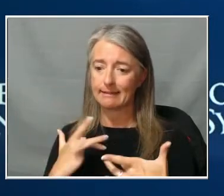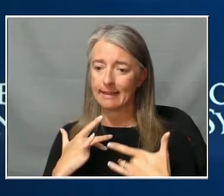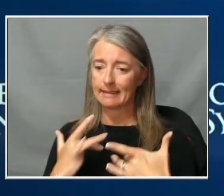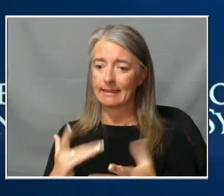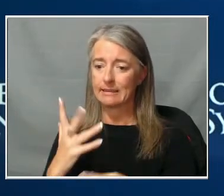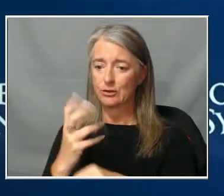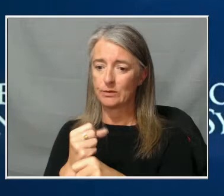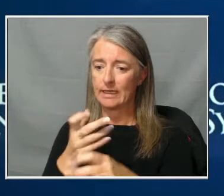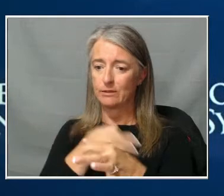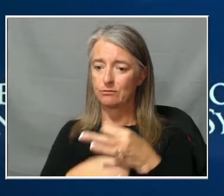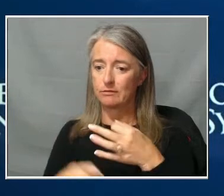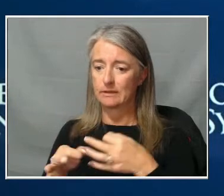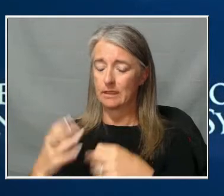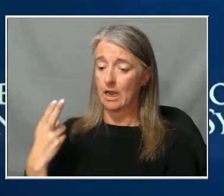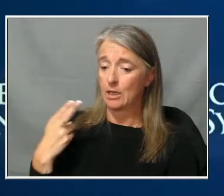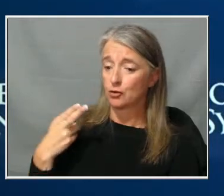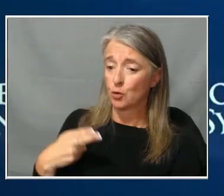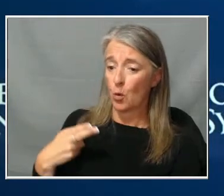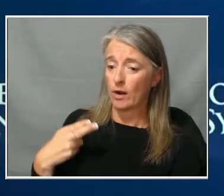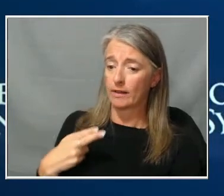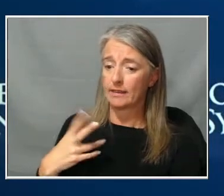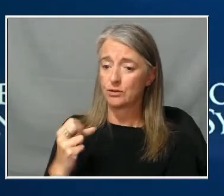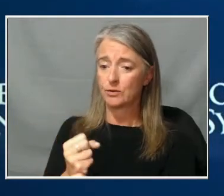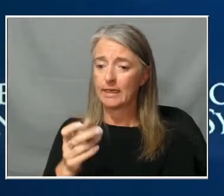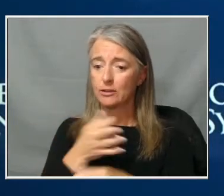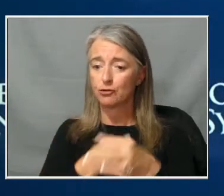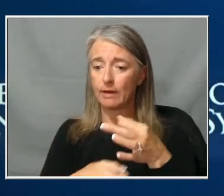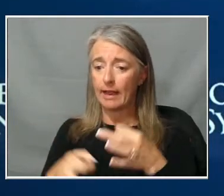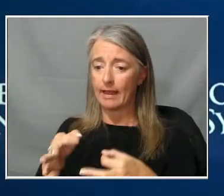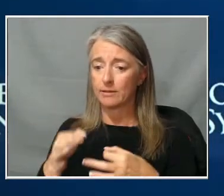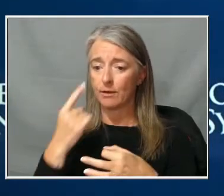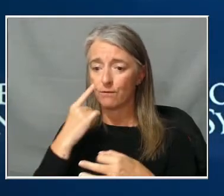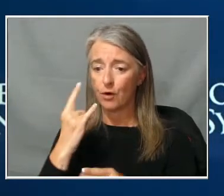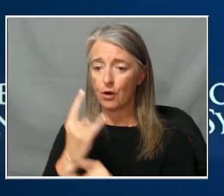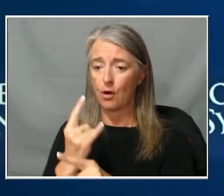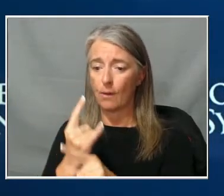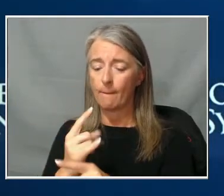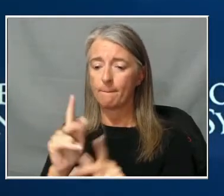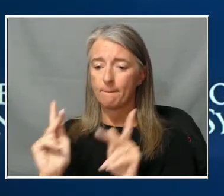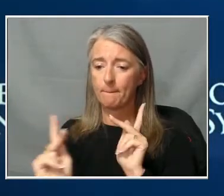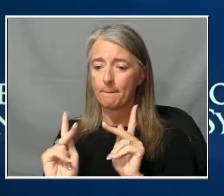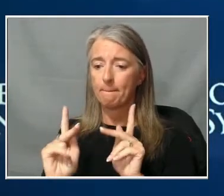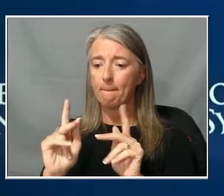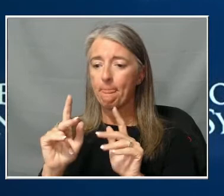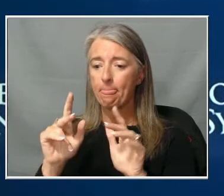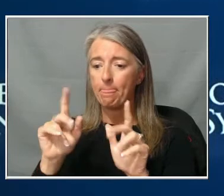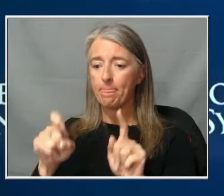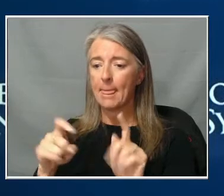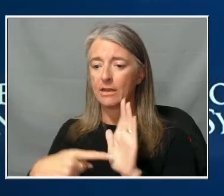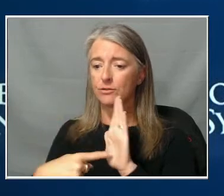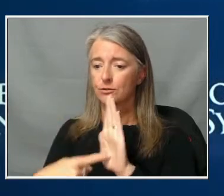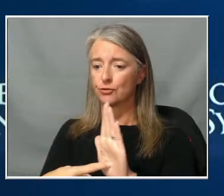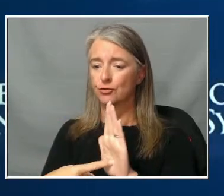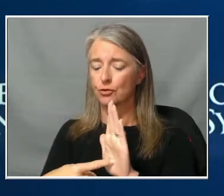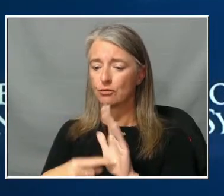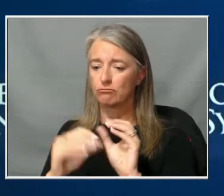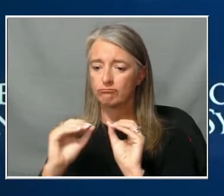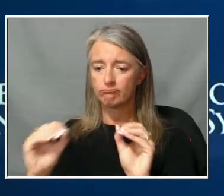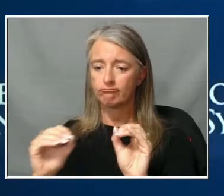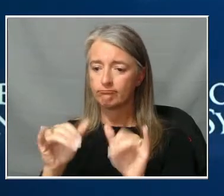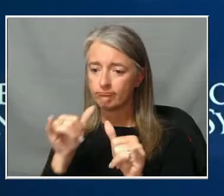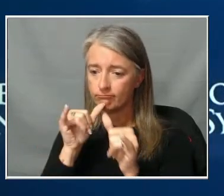So historically, to get a transplant for alcohol, one had to demonstrate a period of abstinence,